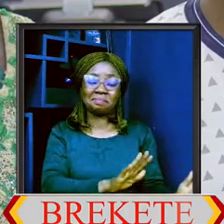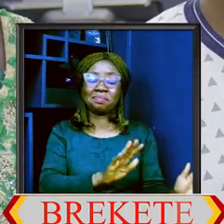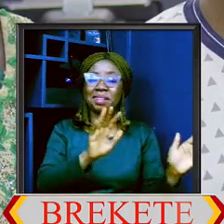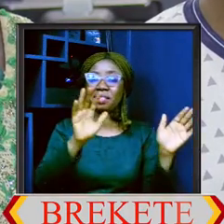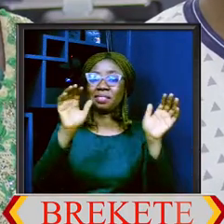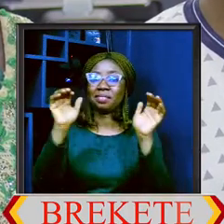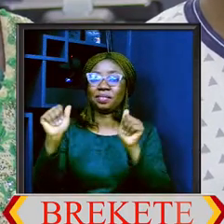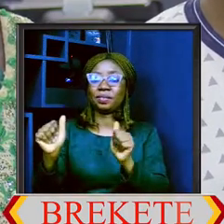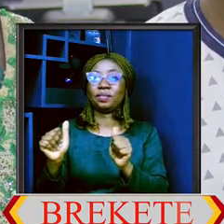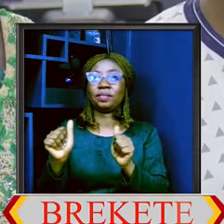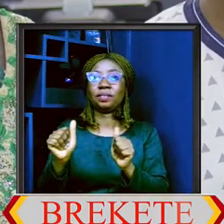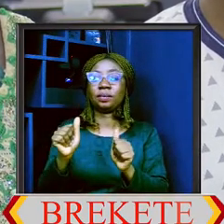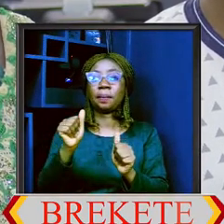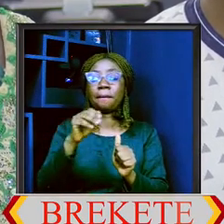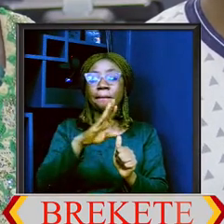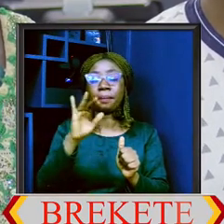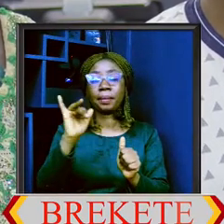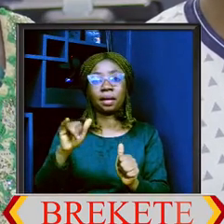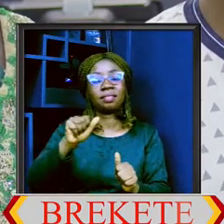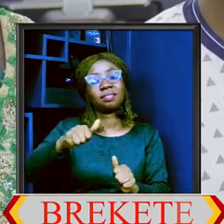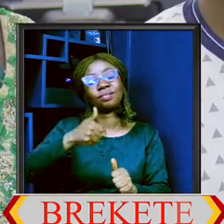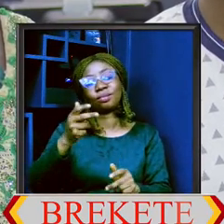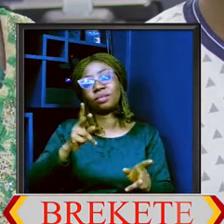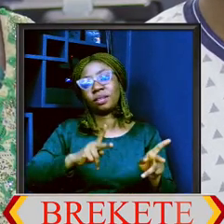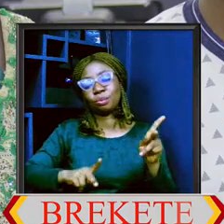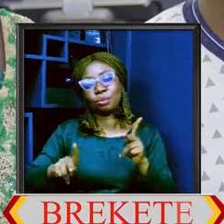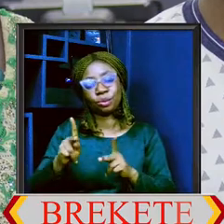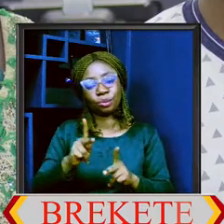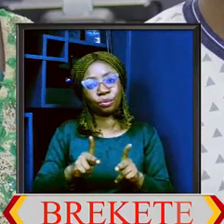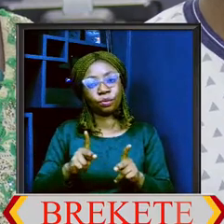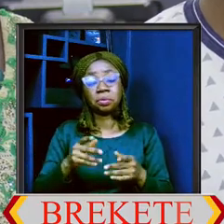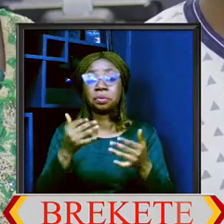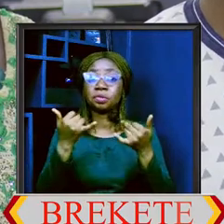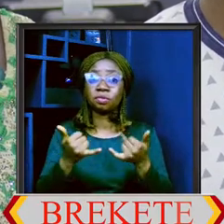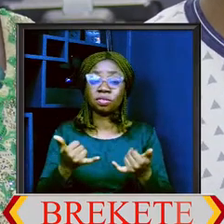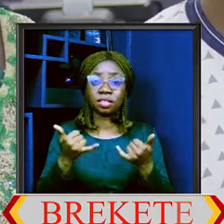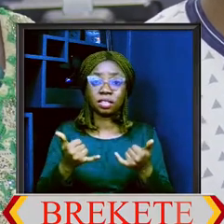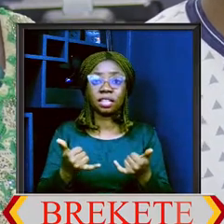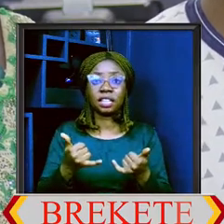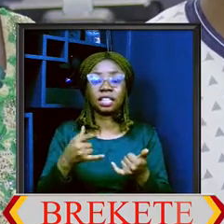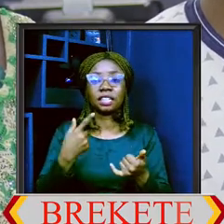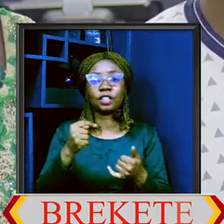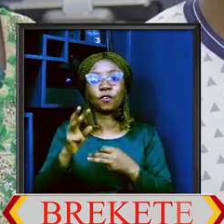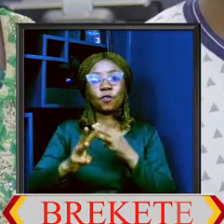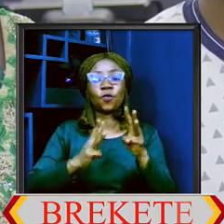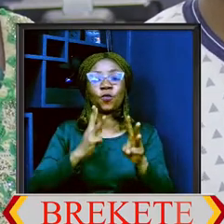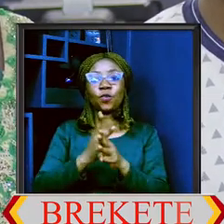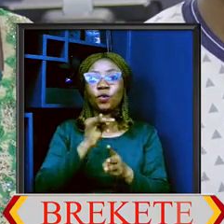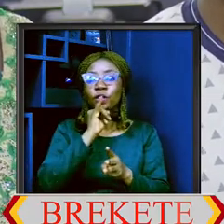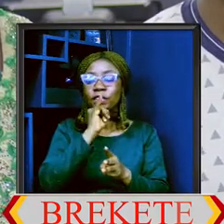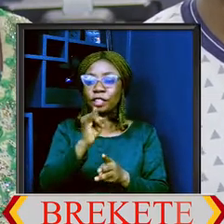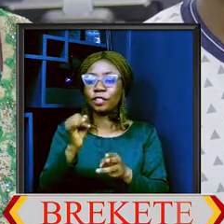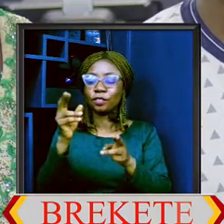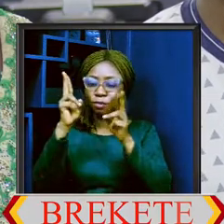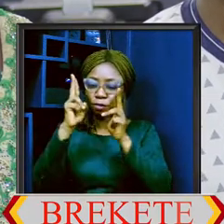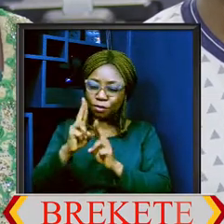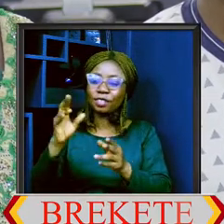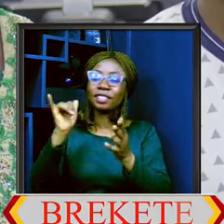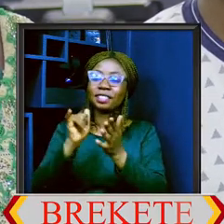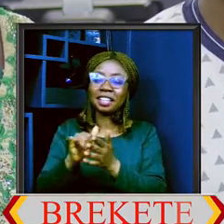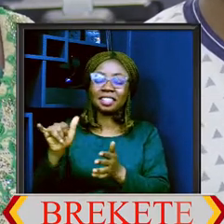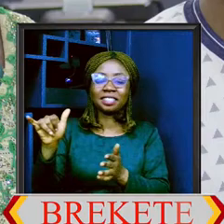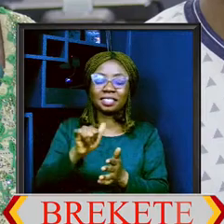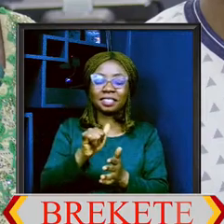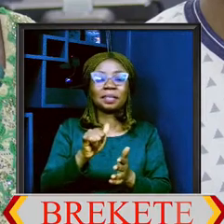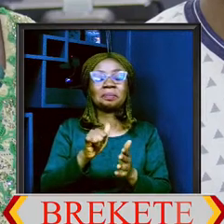and abandoned by other people today the world is honoring that same